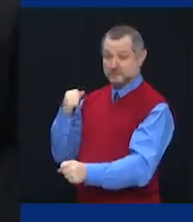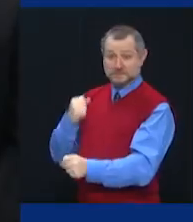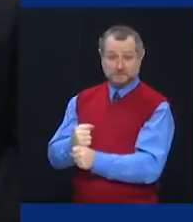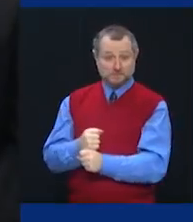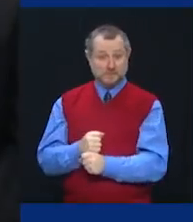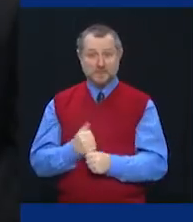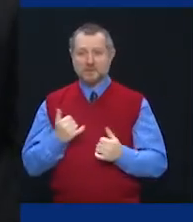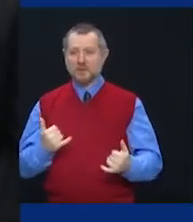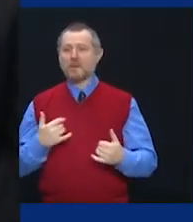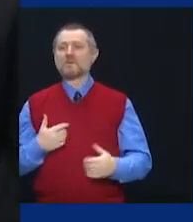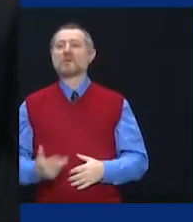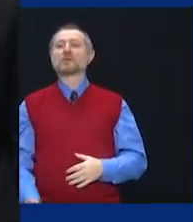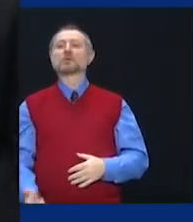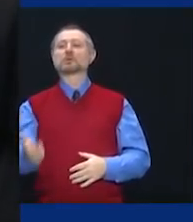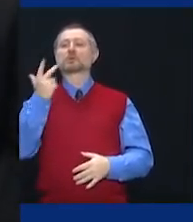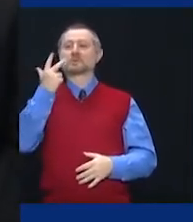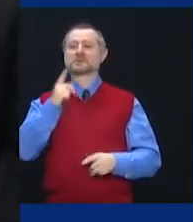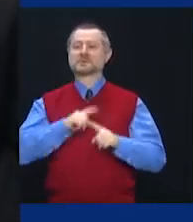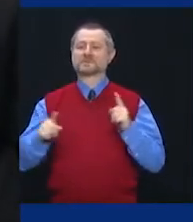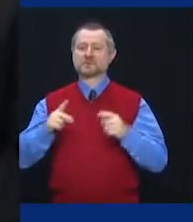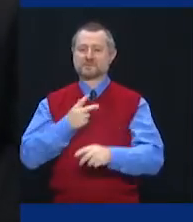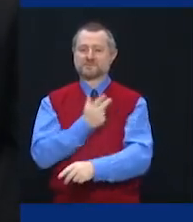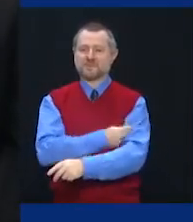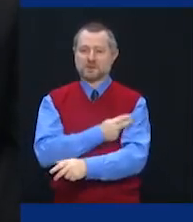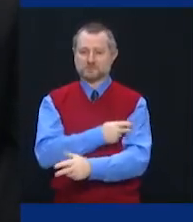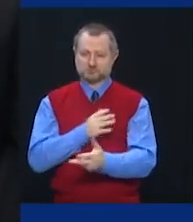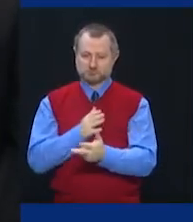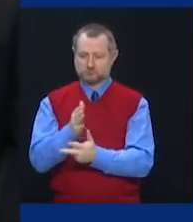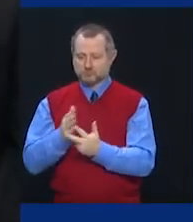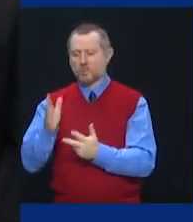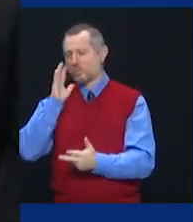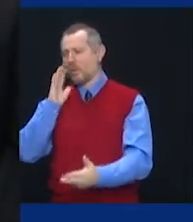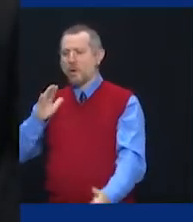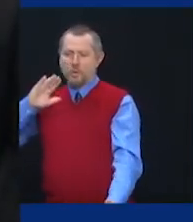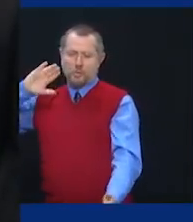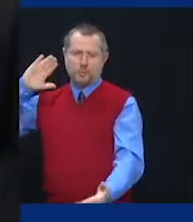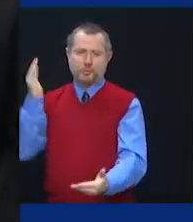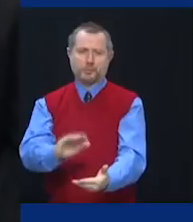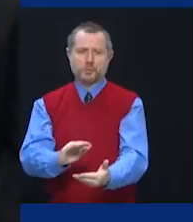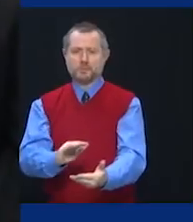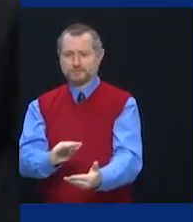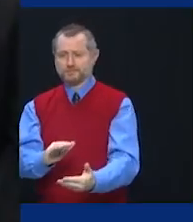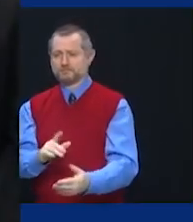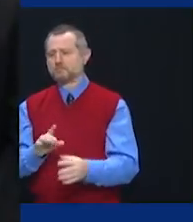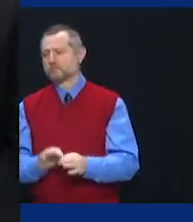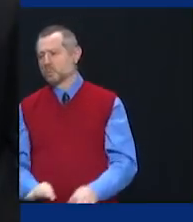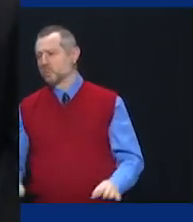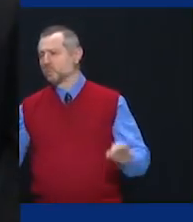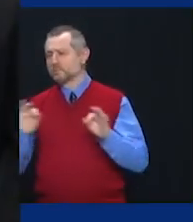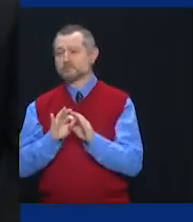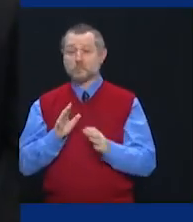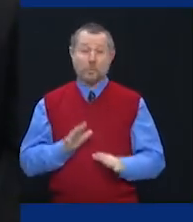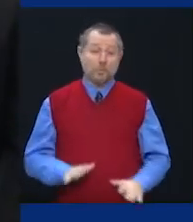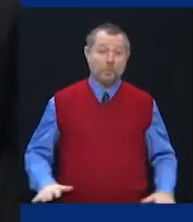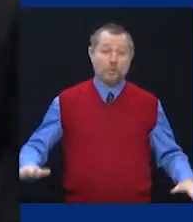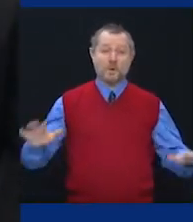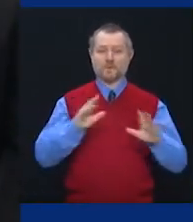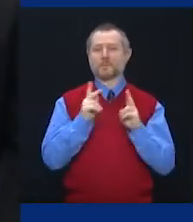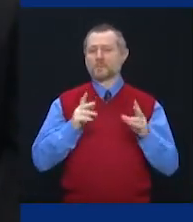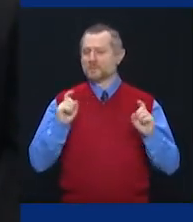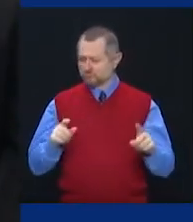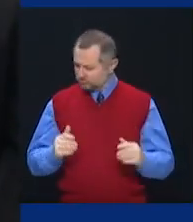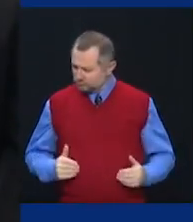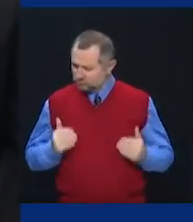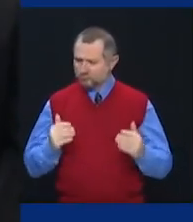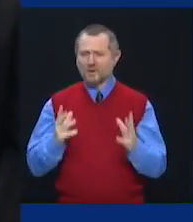vaccines that will finally help us end this crisis. It's never been so important that we all do our part to get vaccinated. The